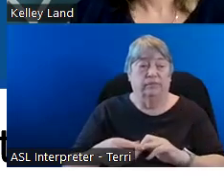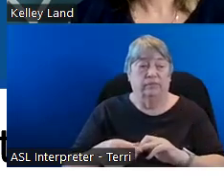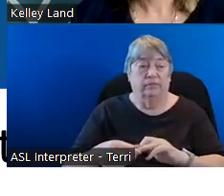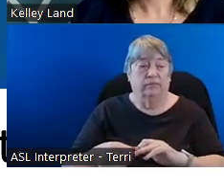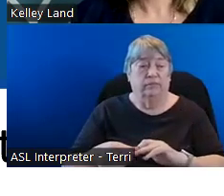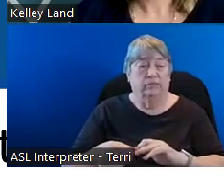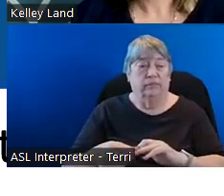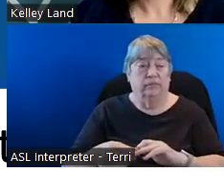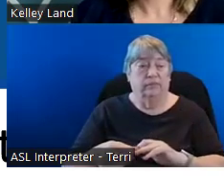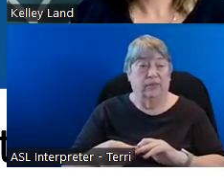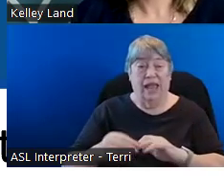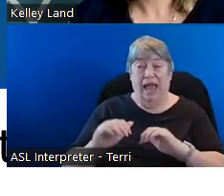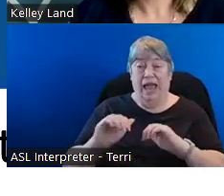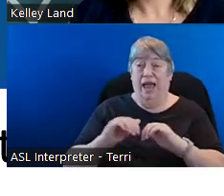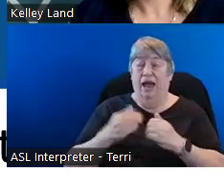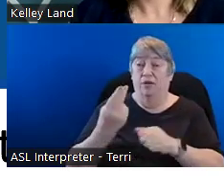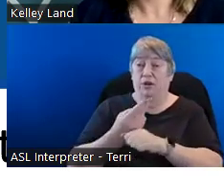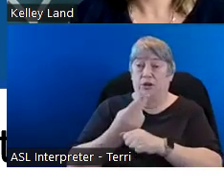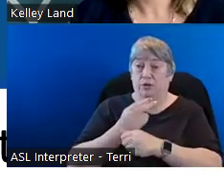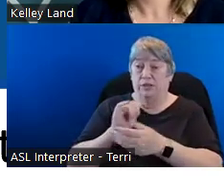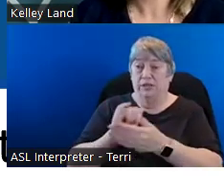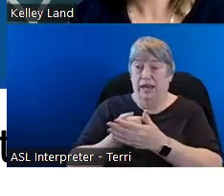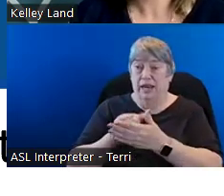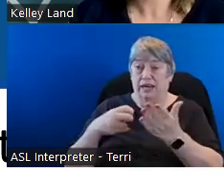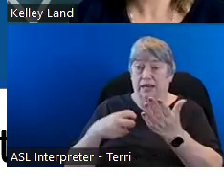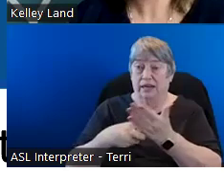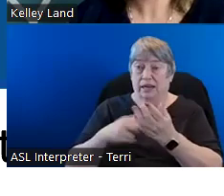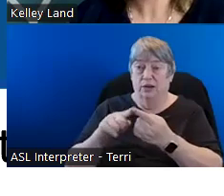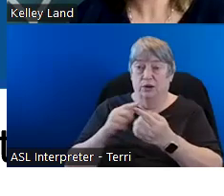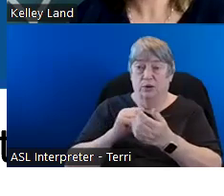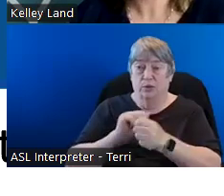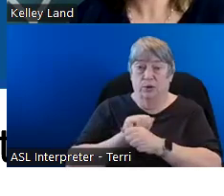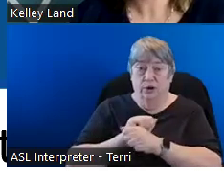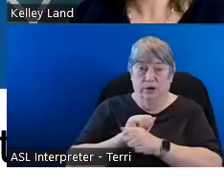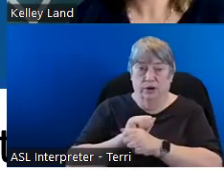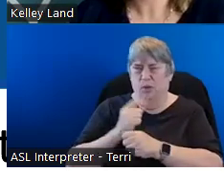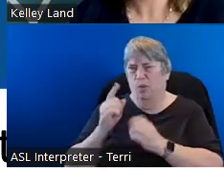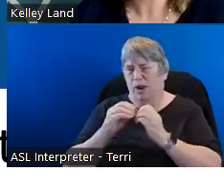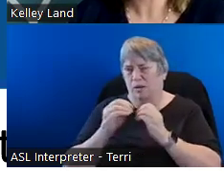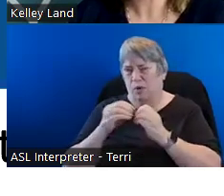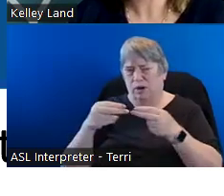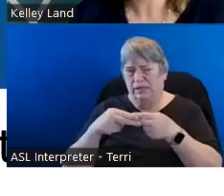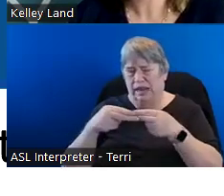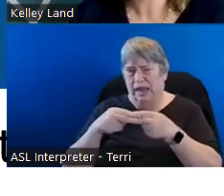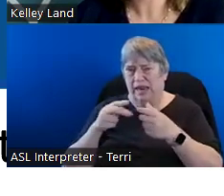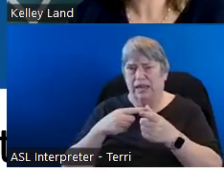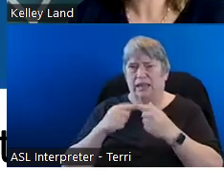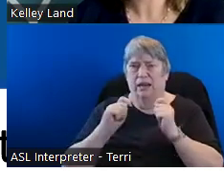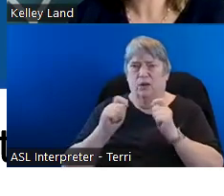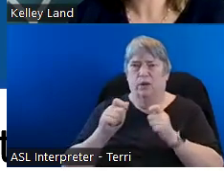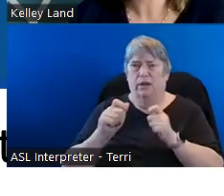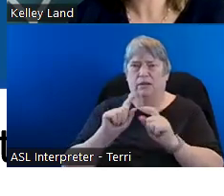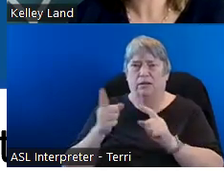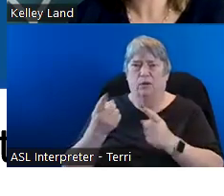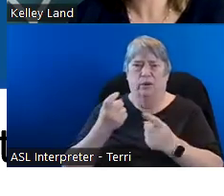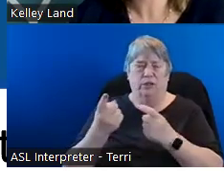And how to use the Ticket to Work program. There's just one more slide and we'll do some quick answers to some questions that you